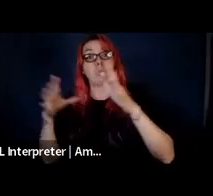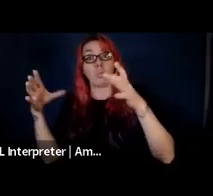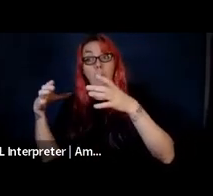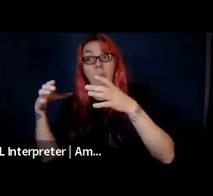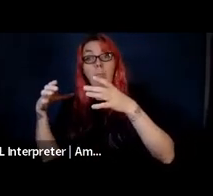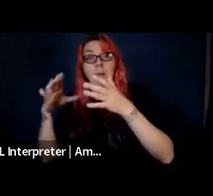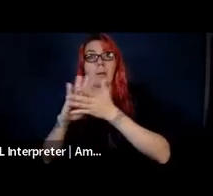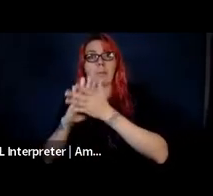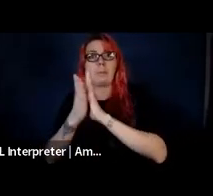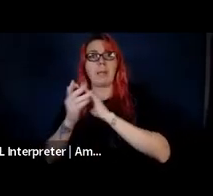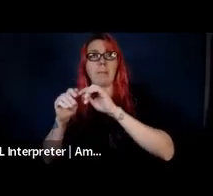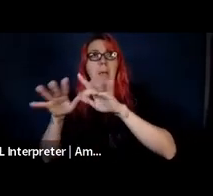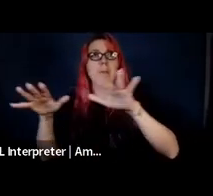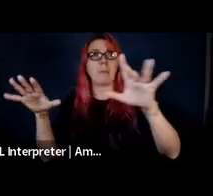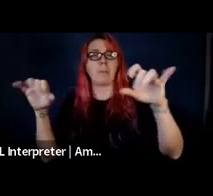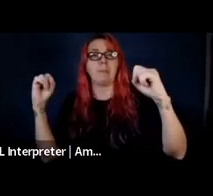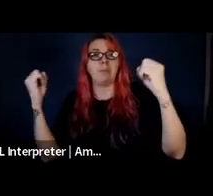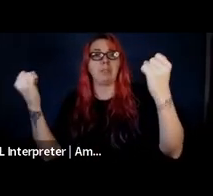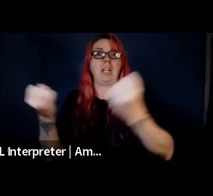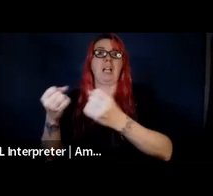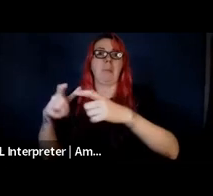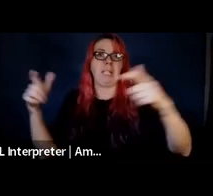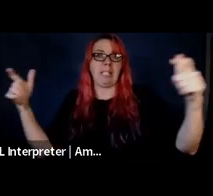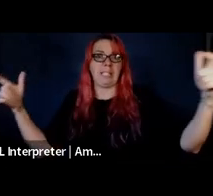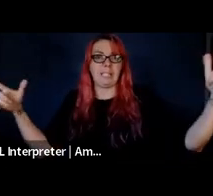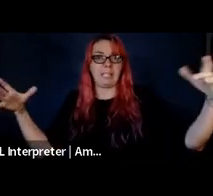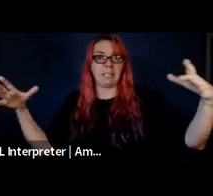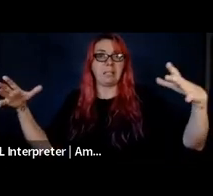in ongoing kinds of ways as well, right?